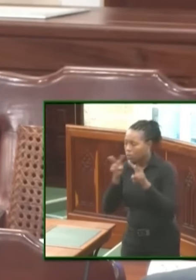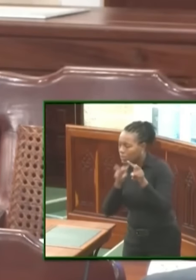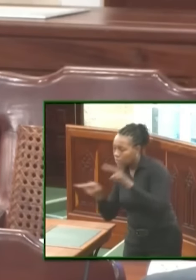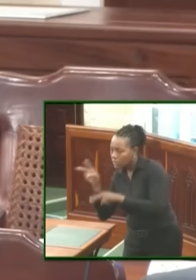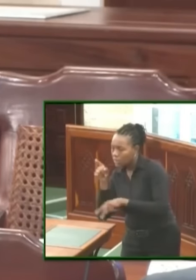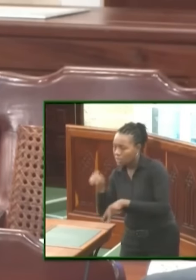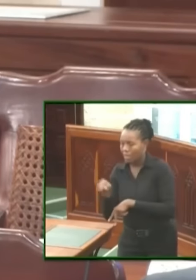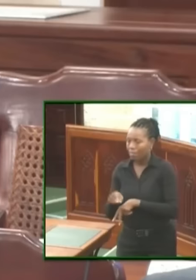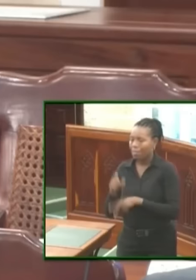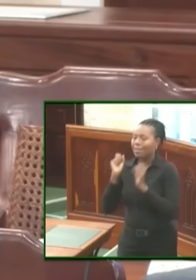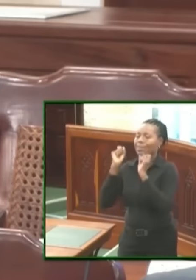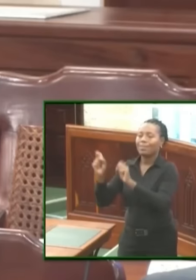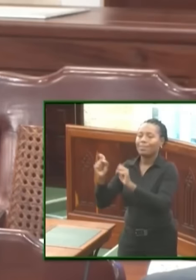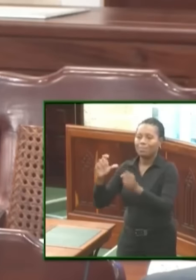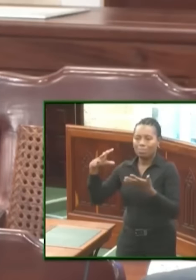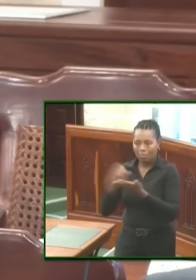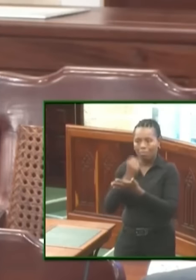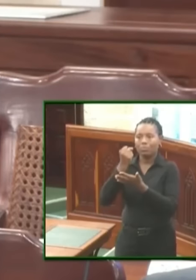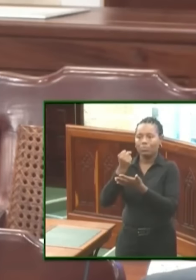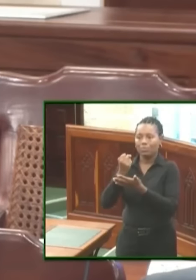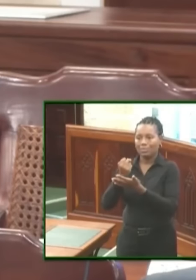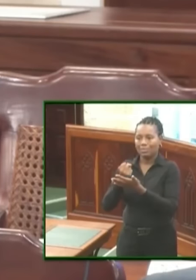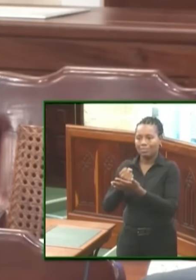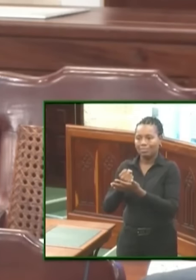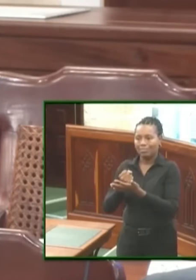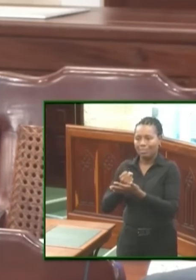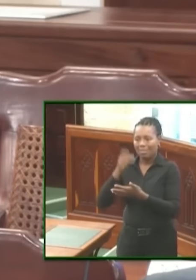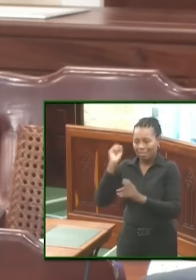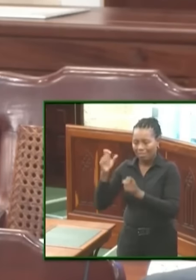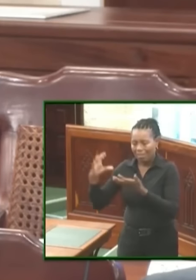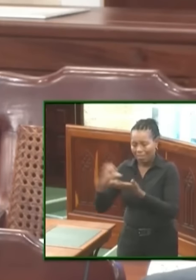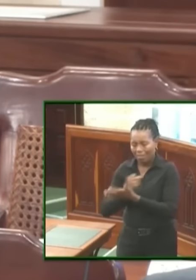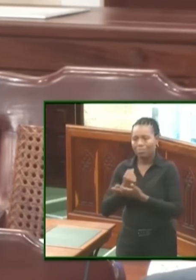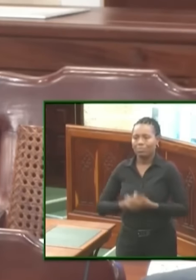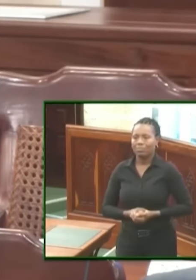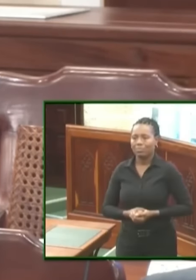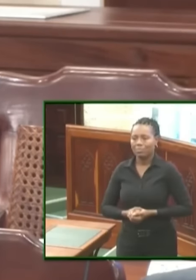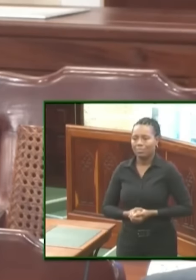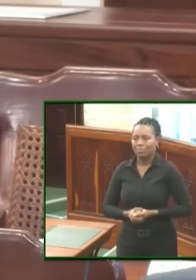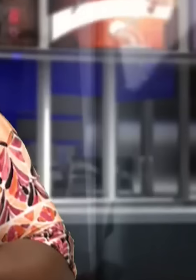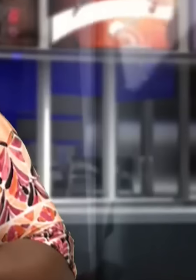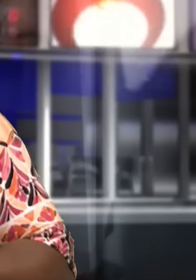they rightly deserve. And that's what this policy is about.